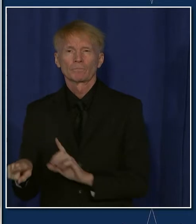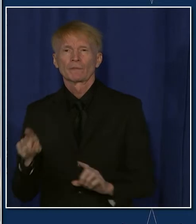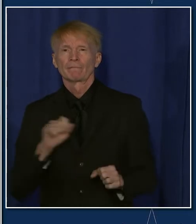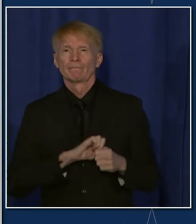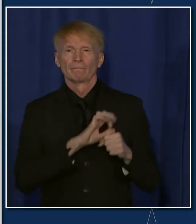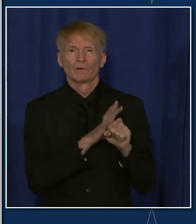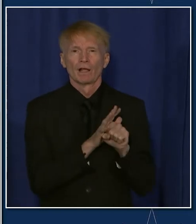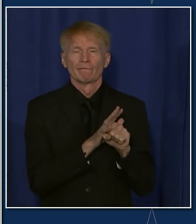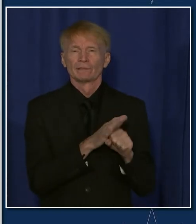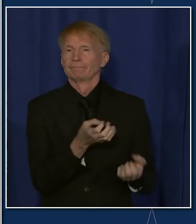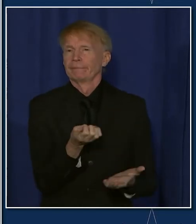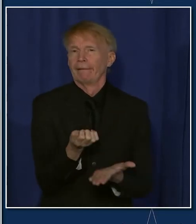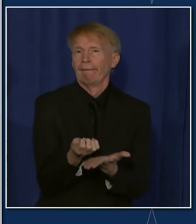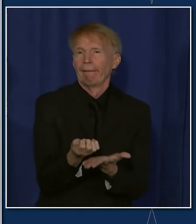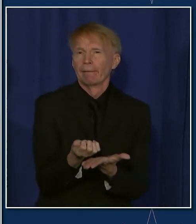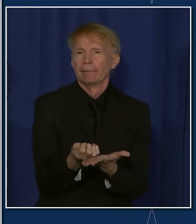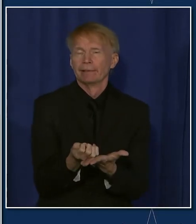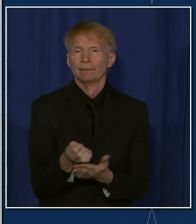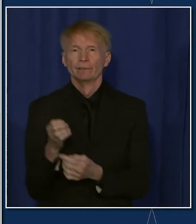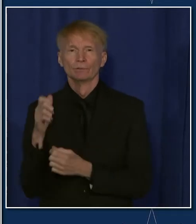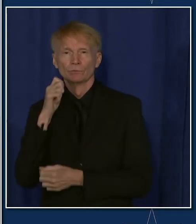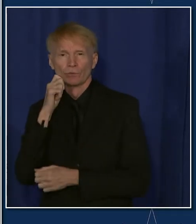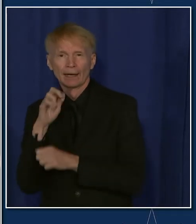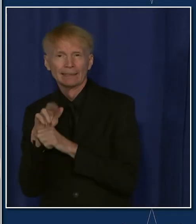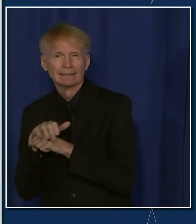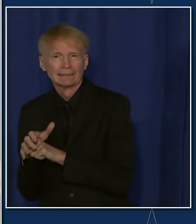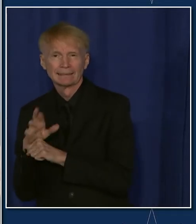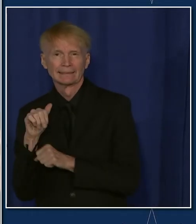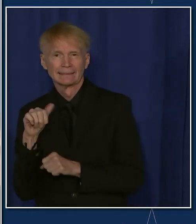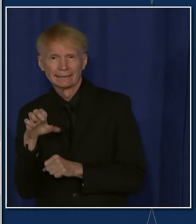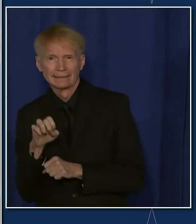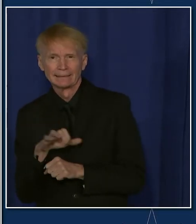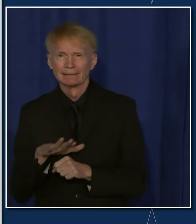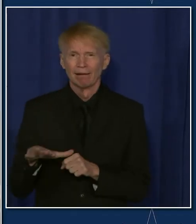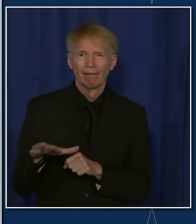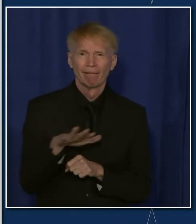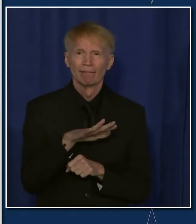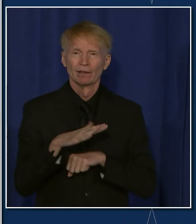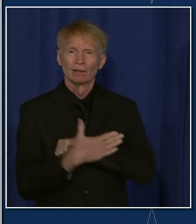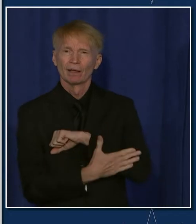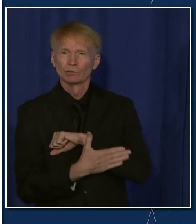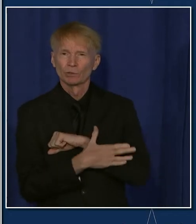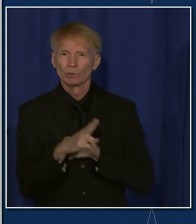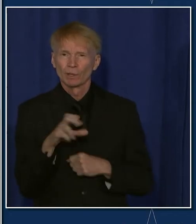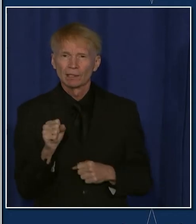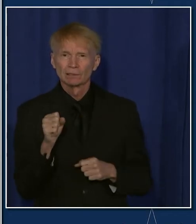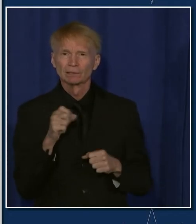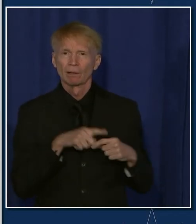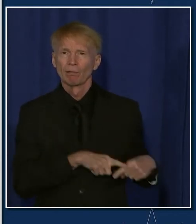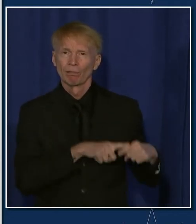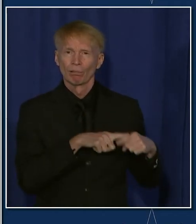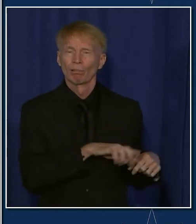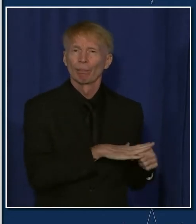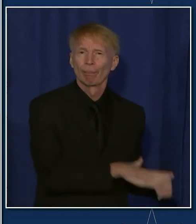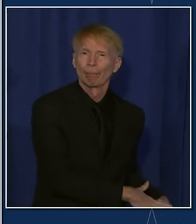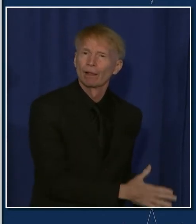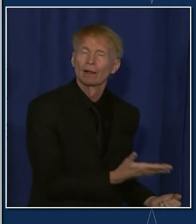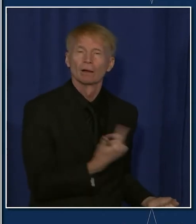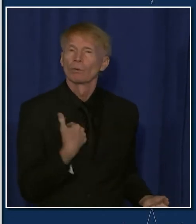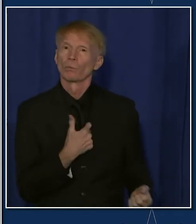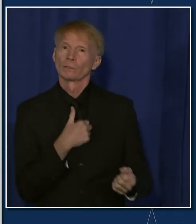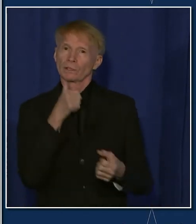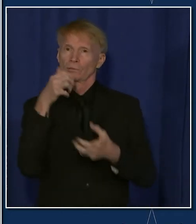pandemic, economic, and racial in this country. And we have a history of not trusting